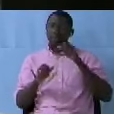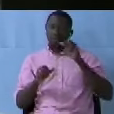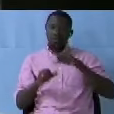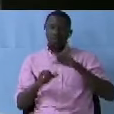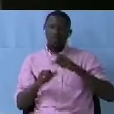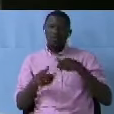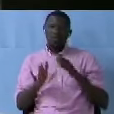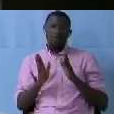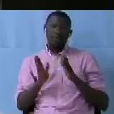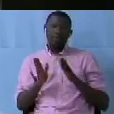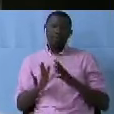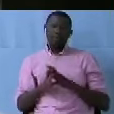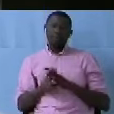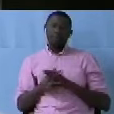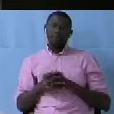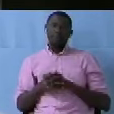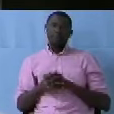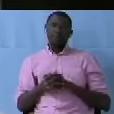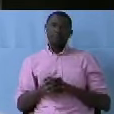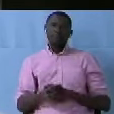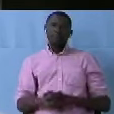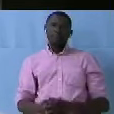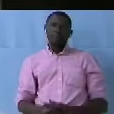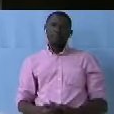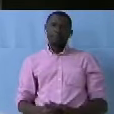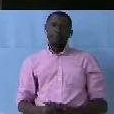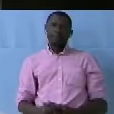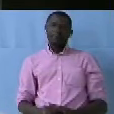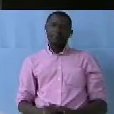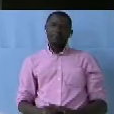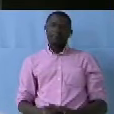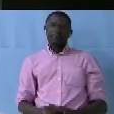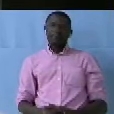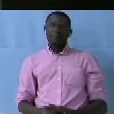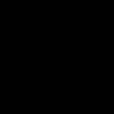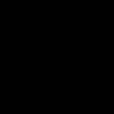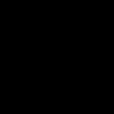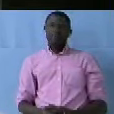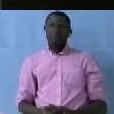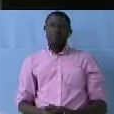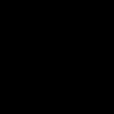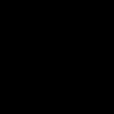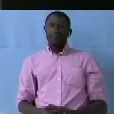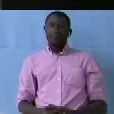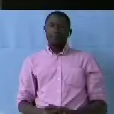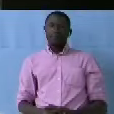ay jego pour mu gis ne dina ar bopam si lepp lo xamantene dina nekkal